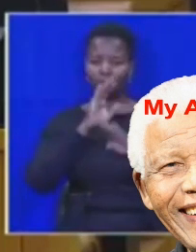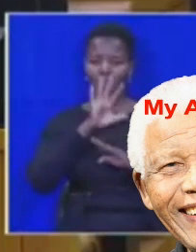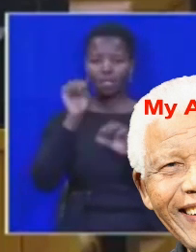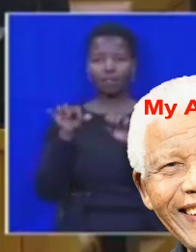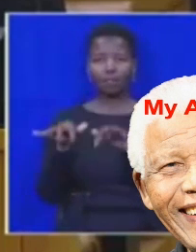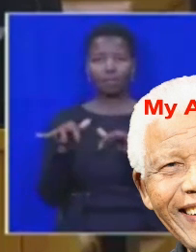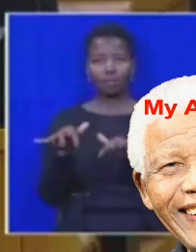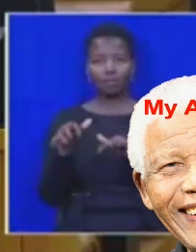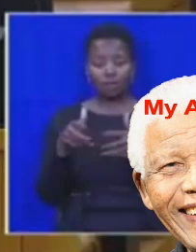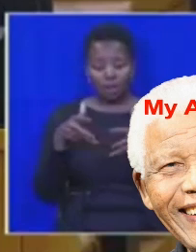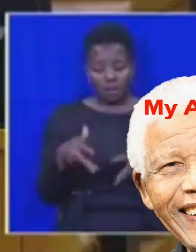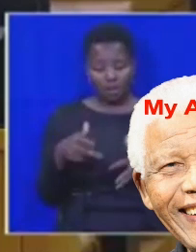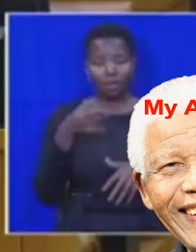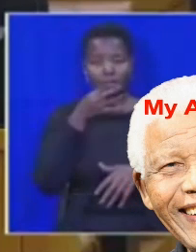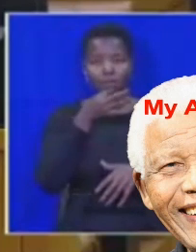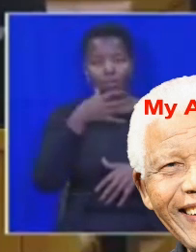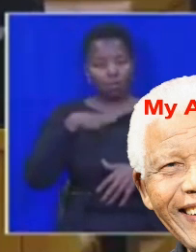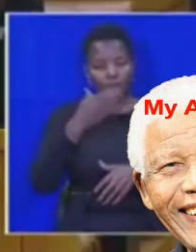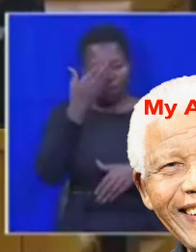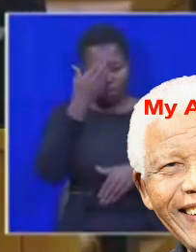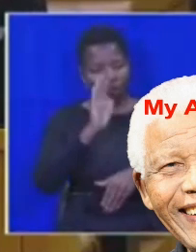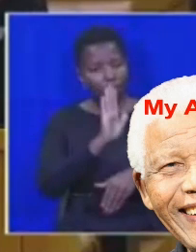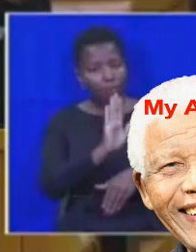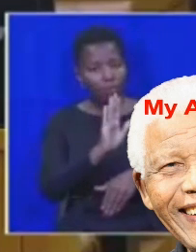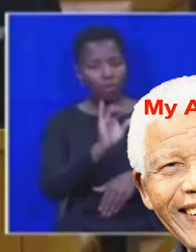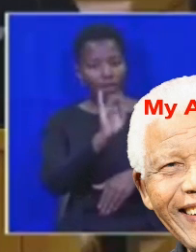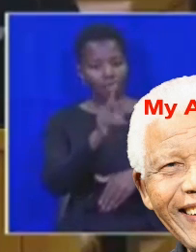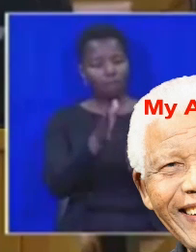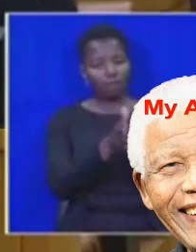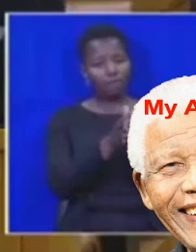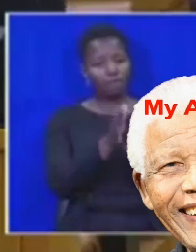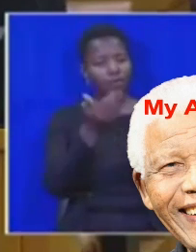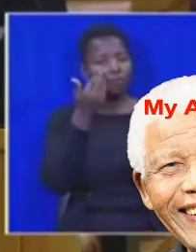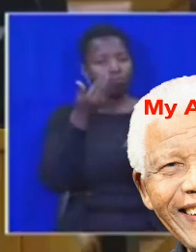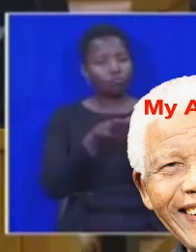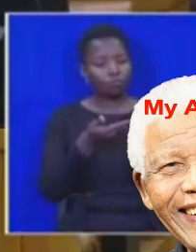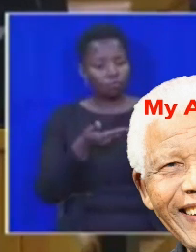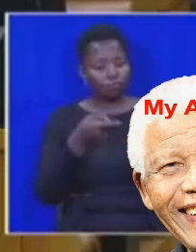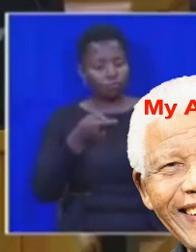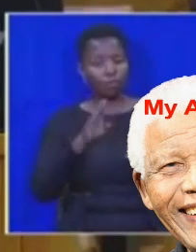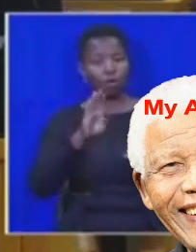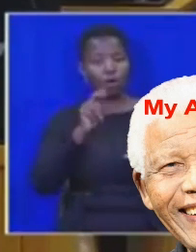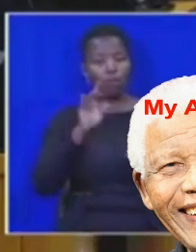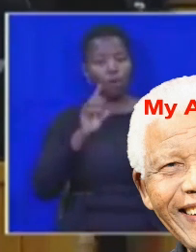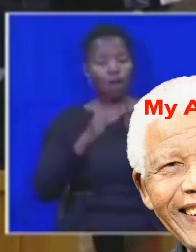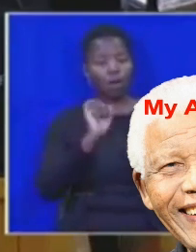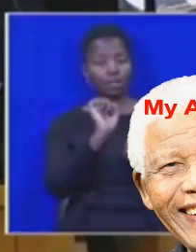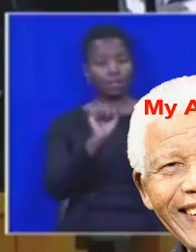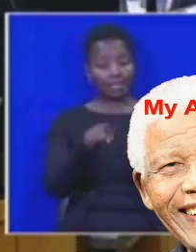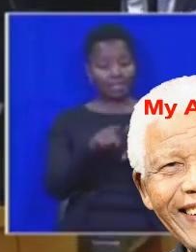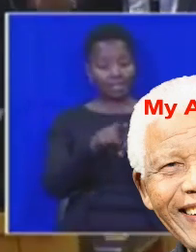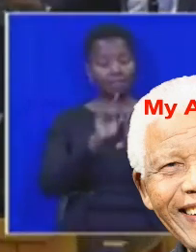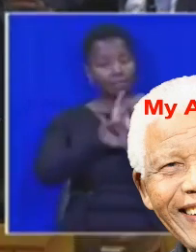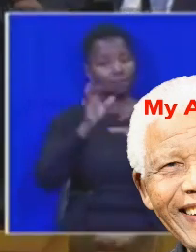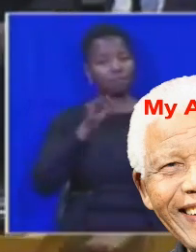Africa. Therefore, what I'd like to know is if you could please provide proof of the bond and whether or not you can clarify